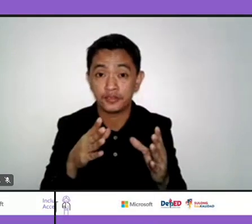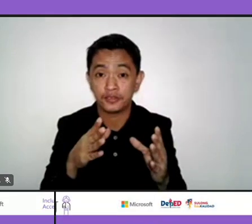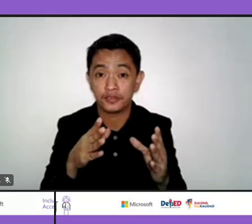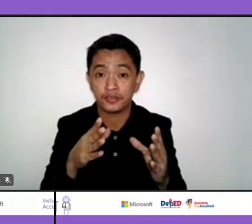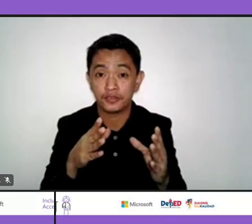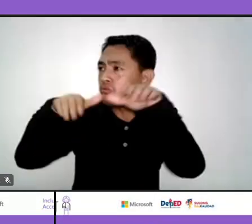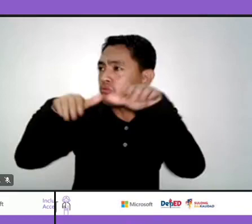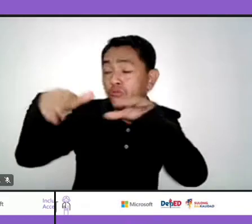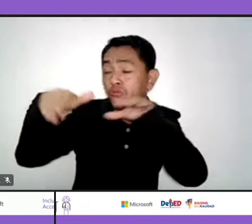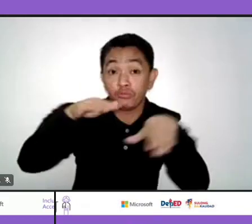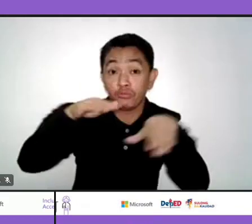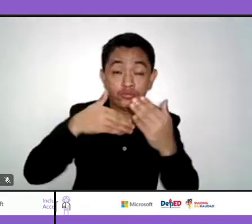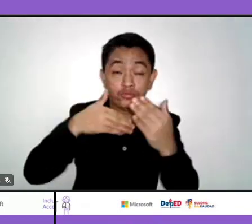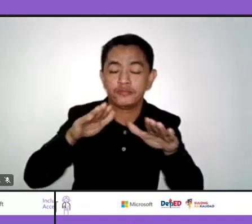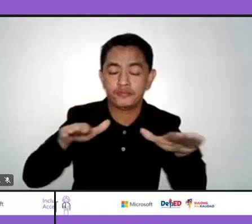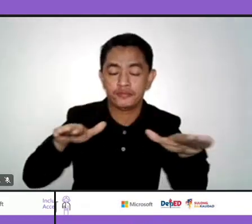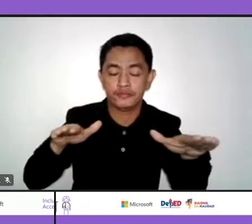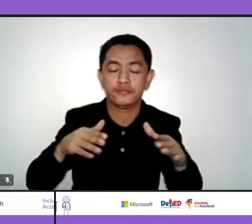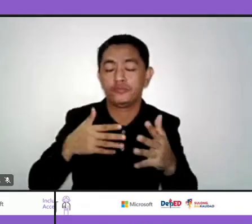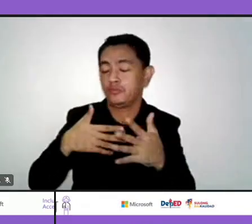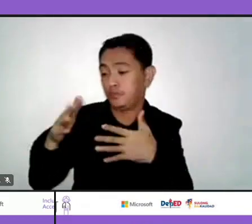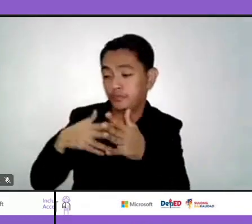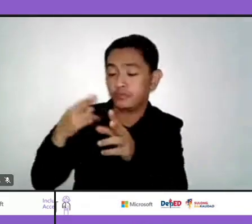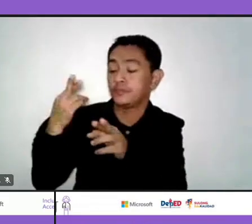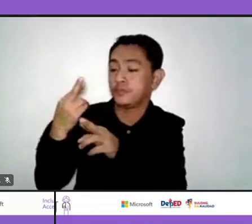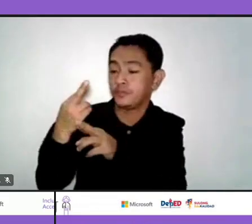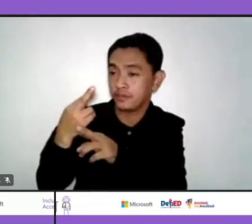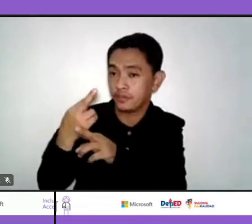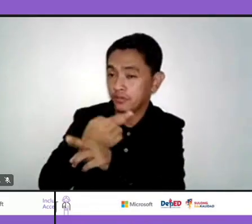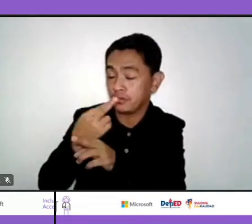and teachers from being able to